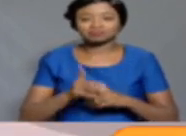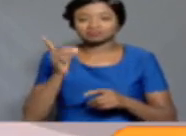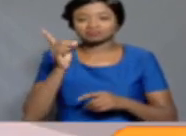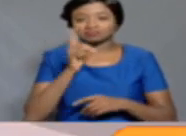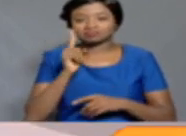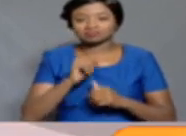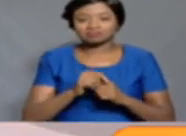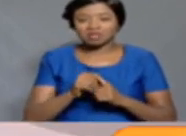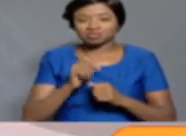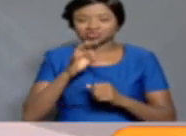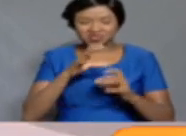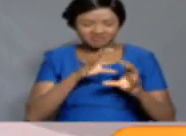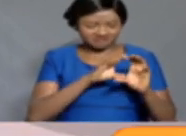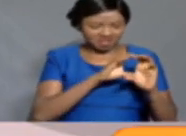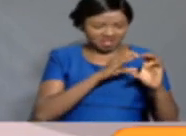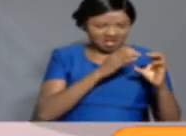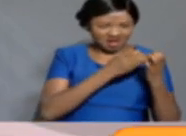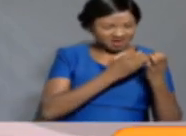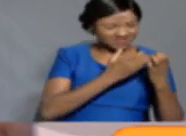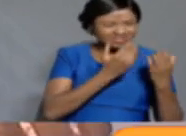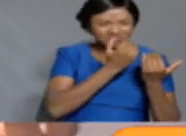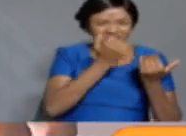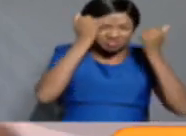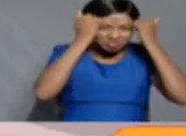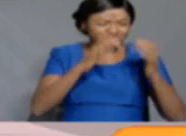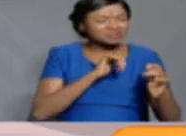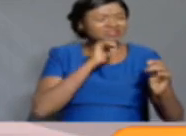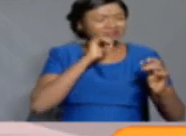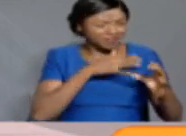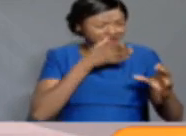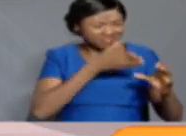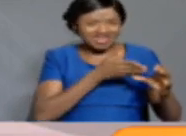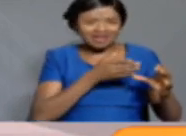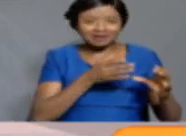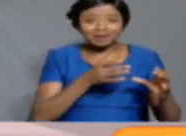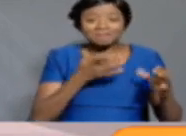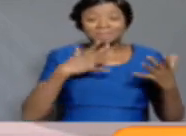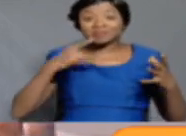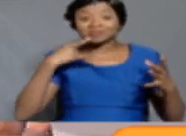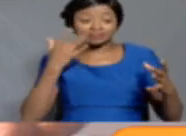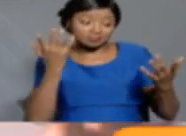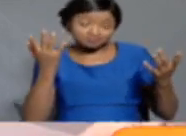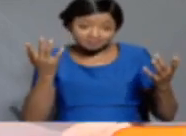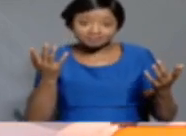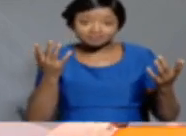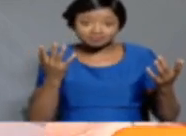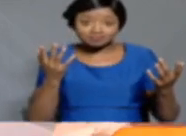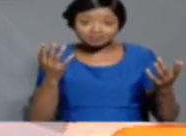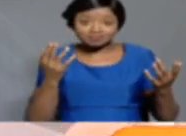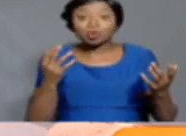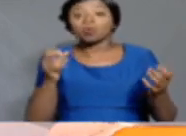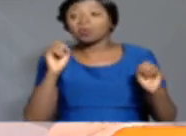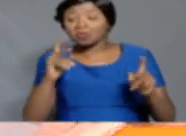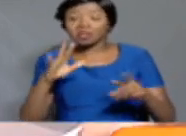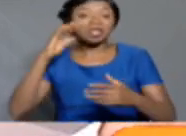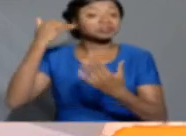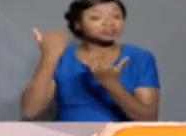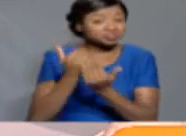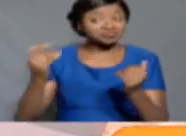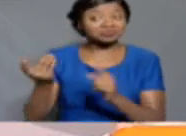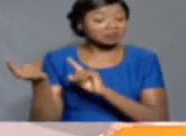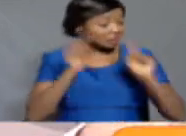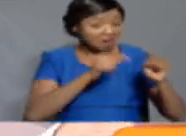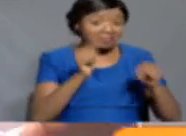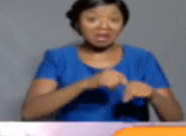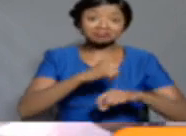about congested classrooms, I mean, people who look at the bright side of things will say, well, that means that kids are going to school. I mean, and